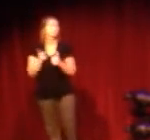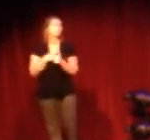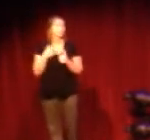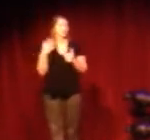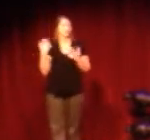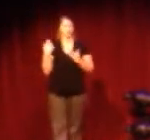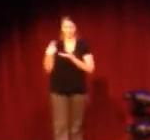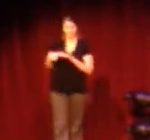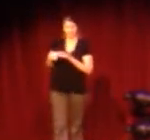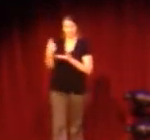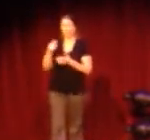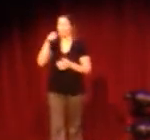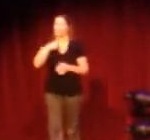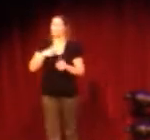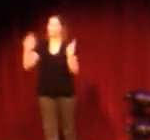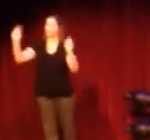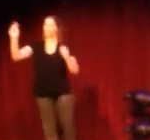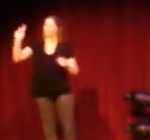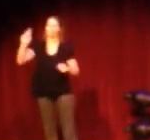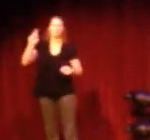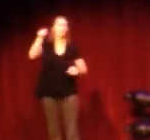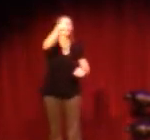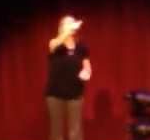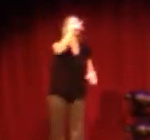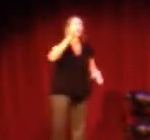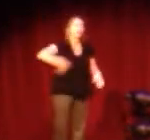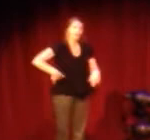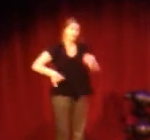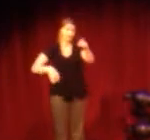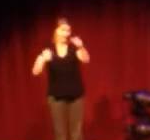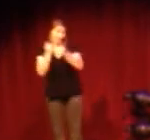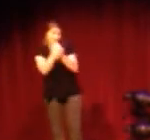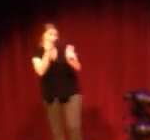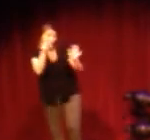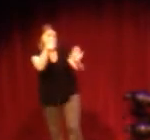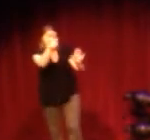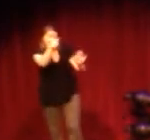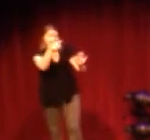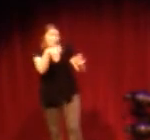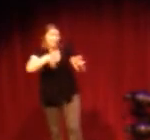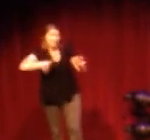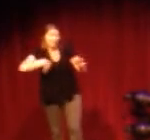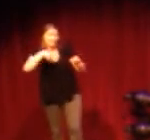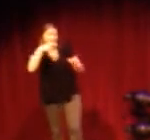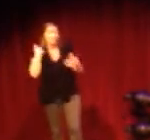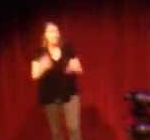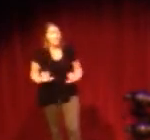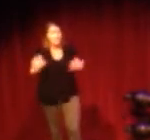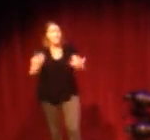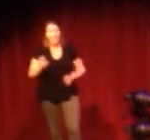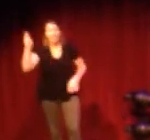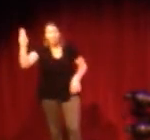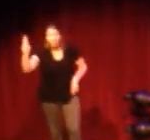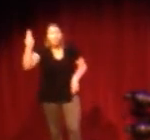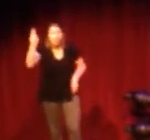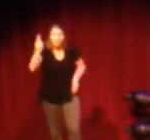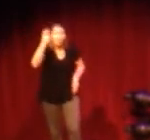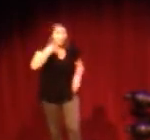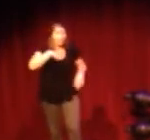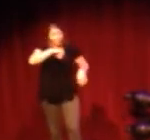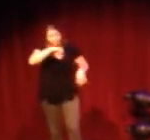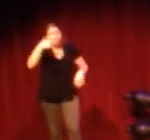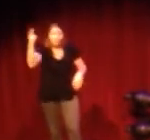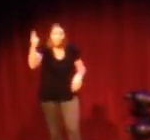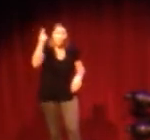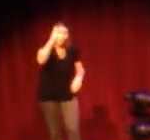I just want to address something real quick. Ladies, where were you? You were late. Is everything okay? I'm like, we were waiting. Everyone here was waiting. And I'm like, all